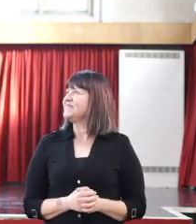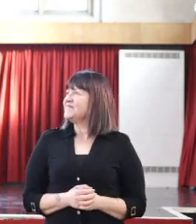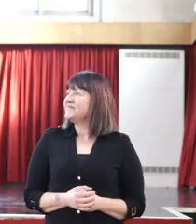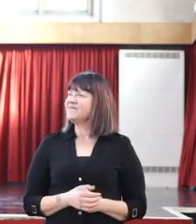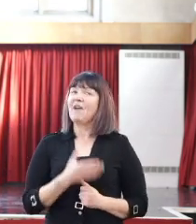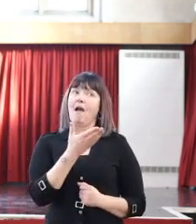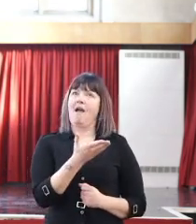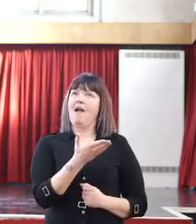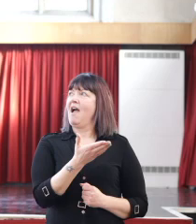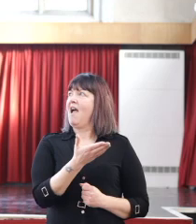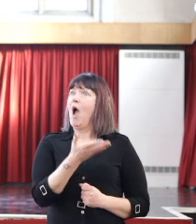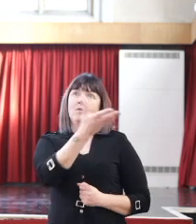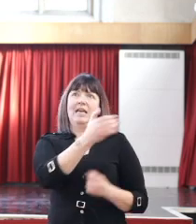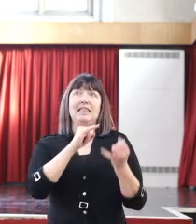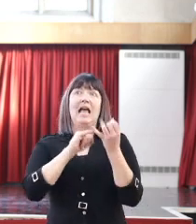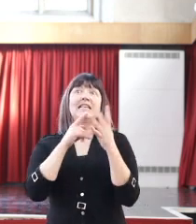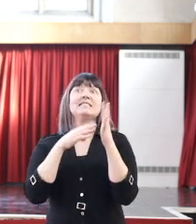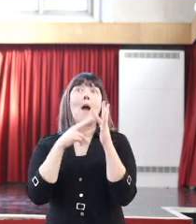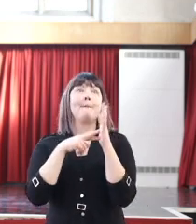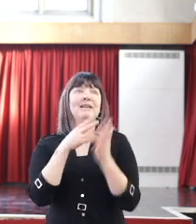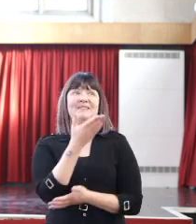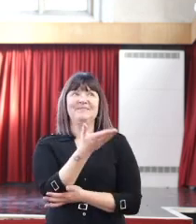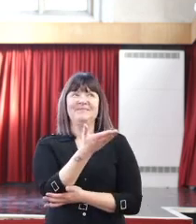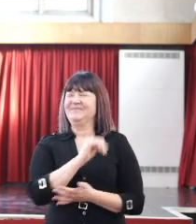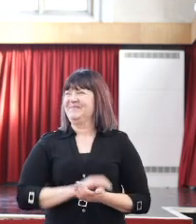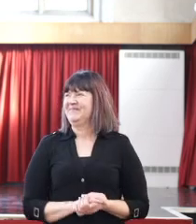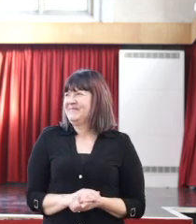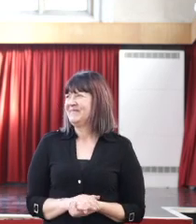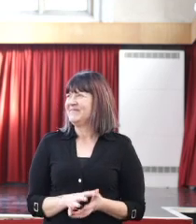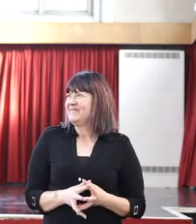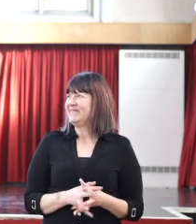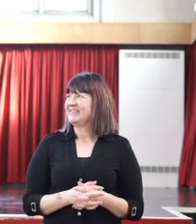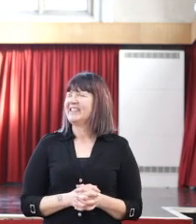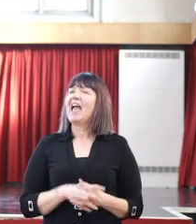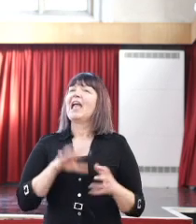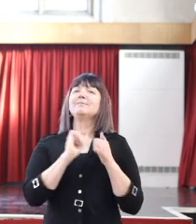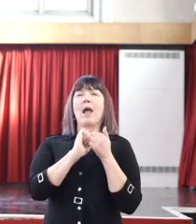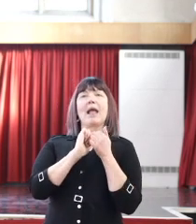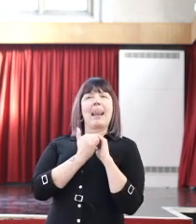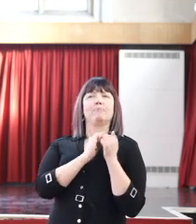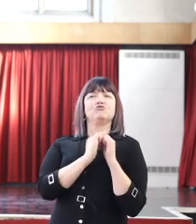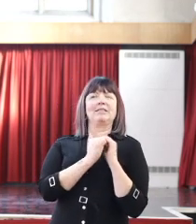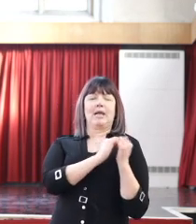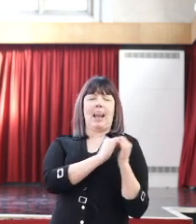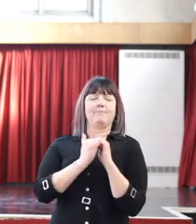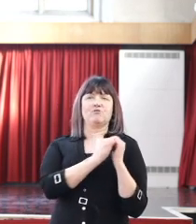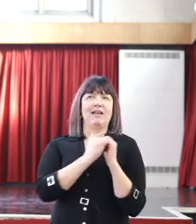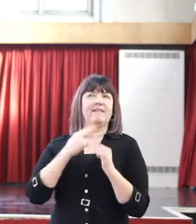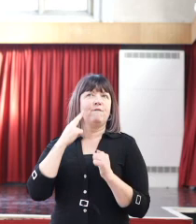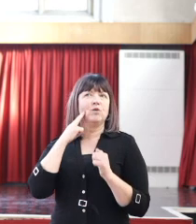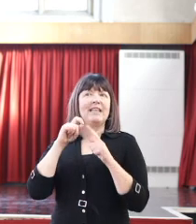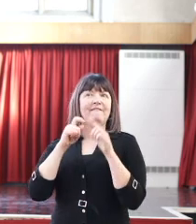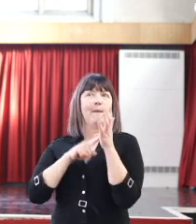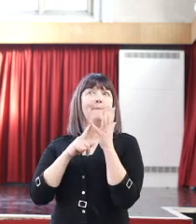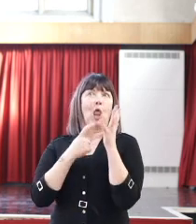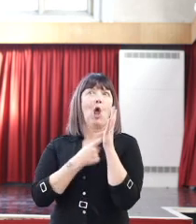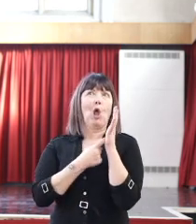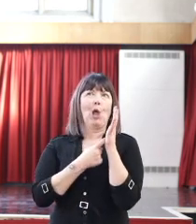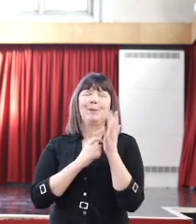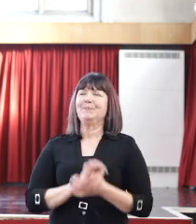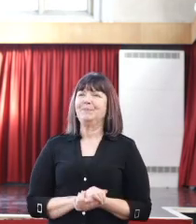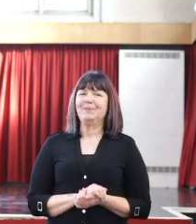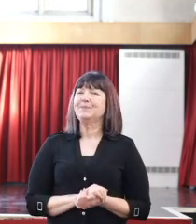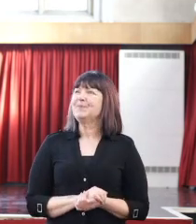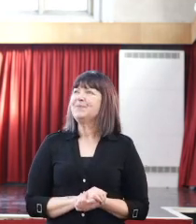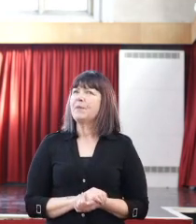Simon is going to, by the way, Simon is here. He is my collaborator for the Deaf Plur. He will talk a bit